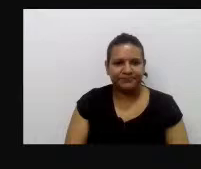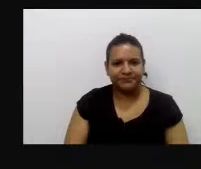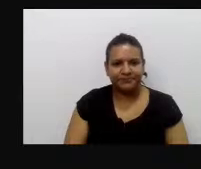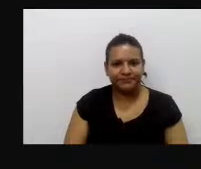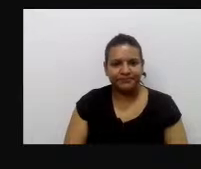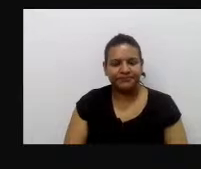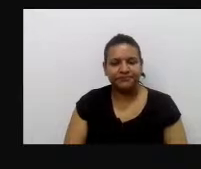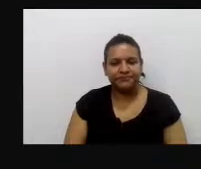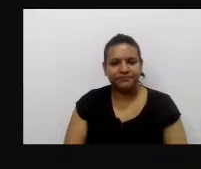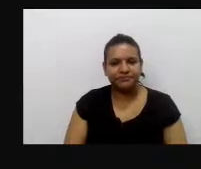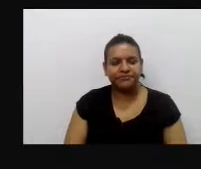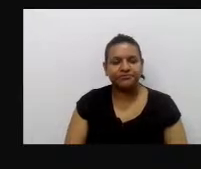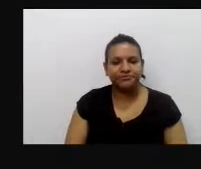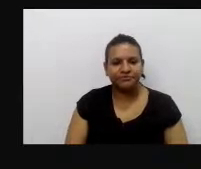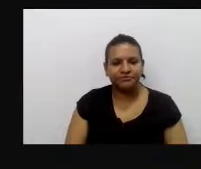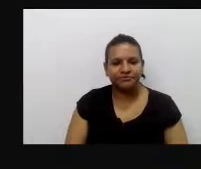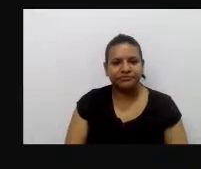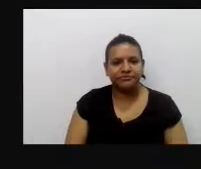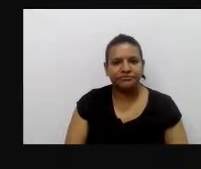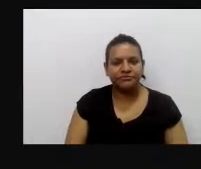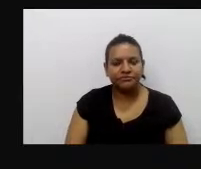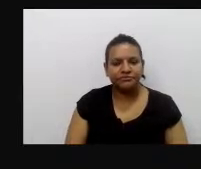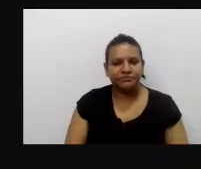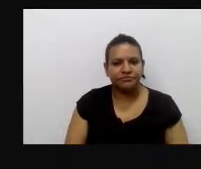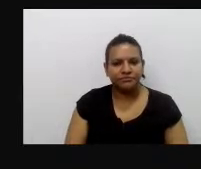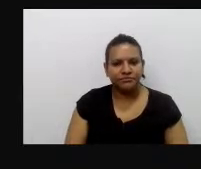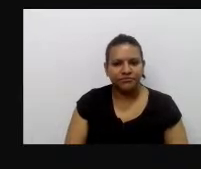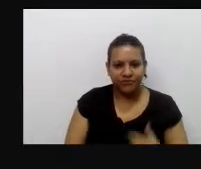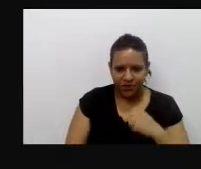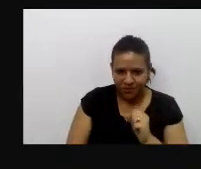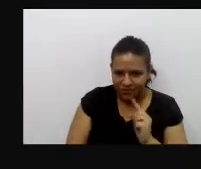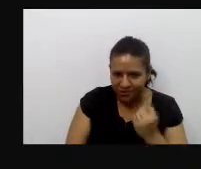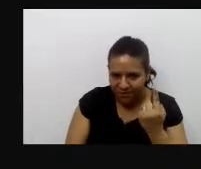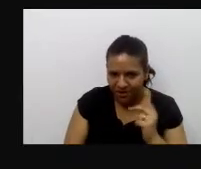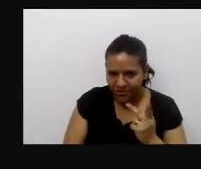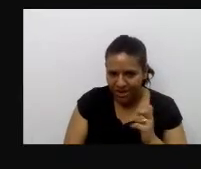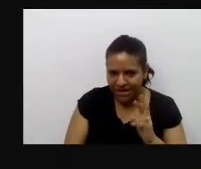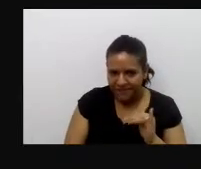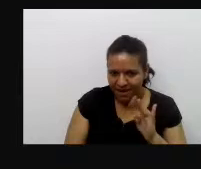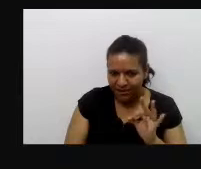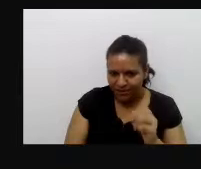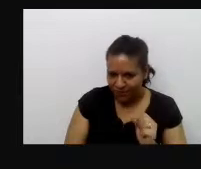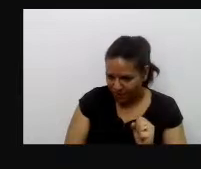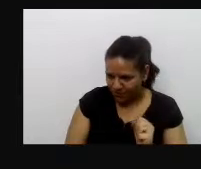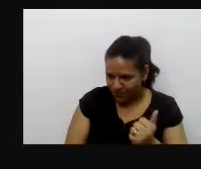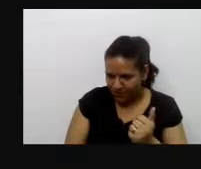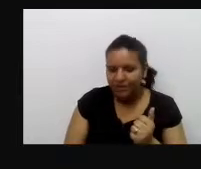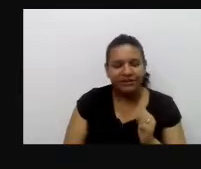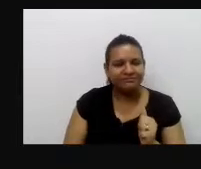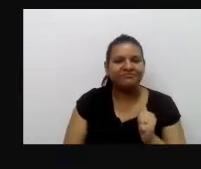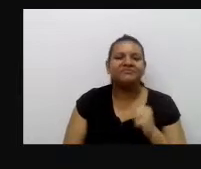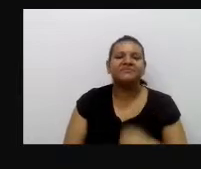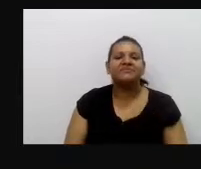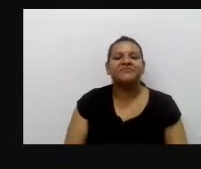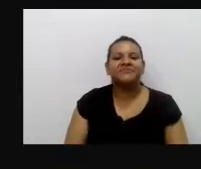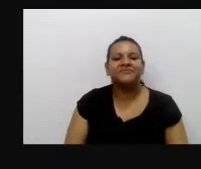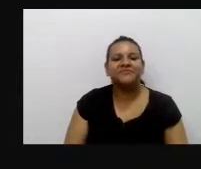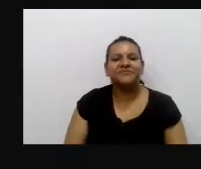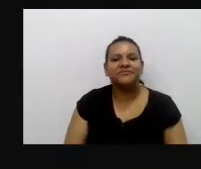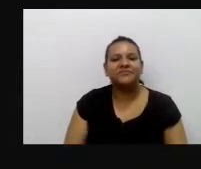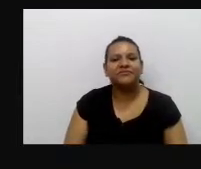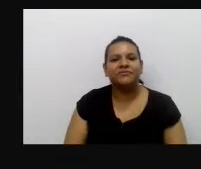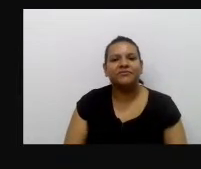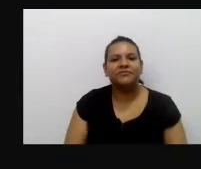Okay. May I go first, Lucian? Yeah. Yes. Yeah, I think that students are already using